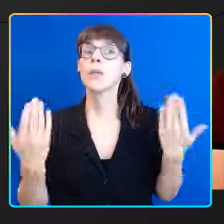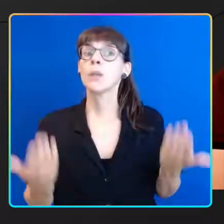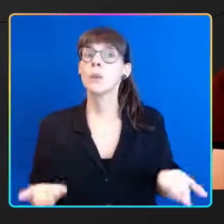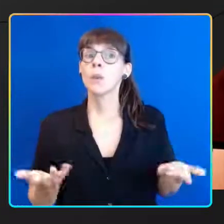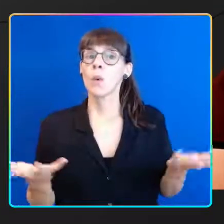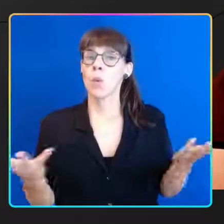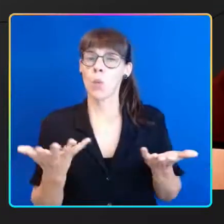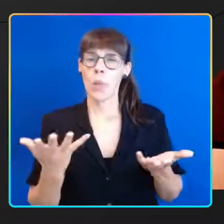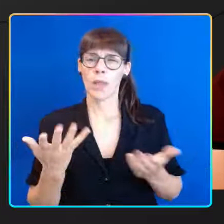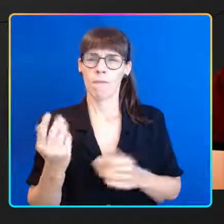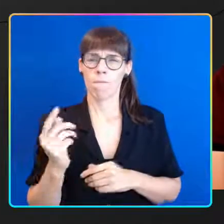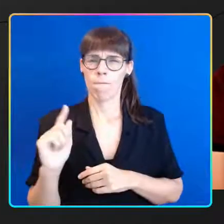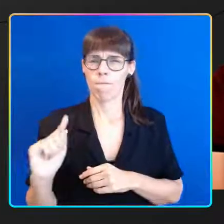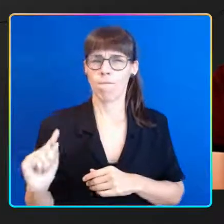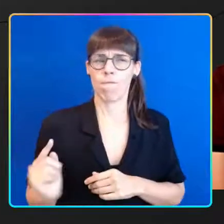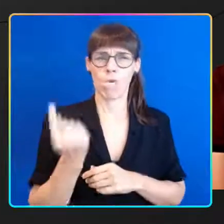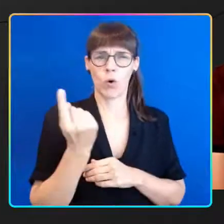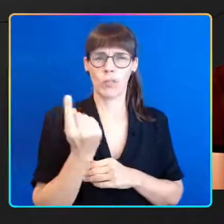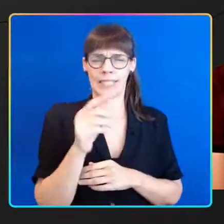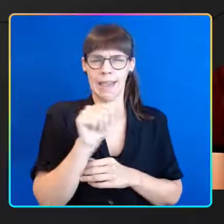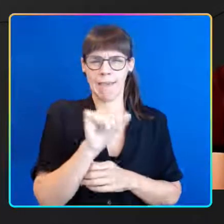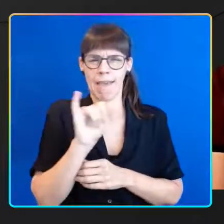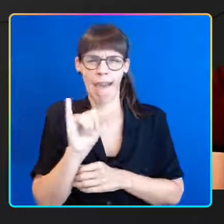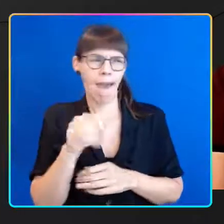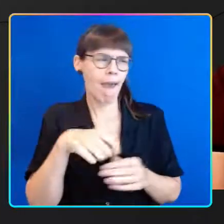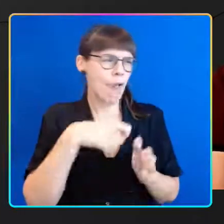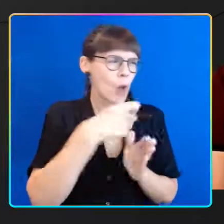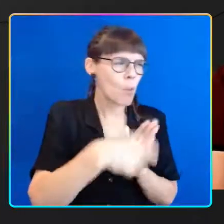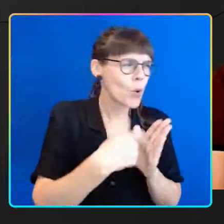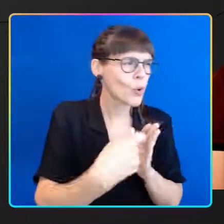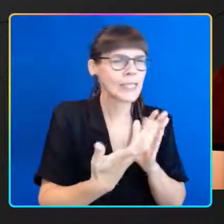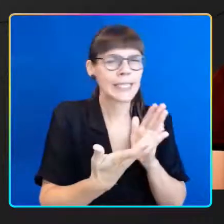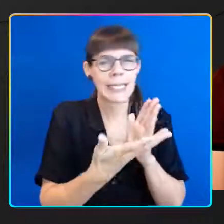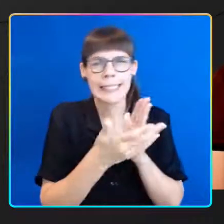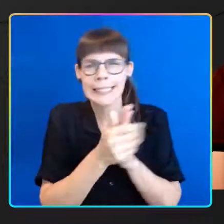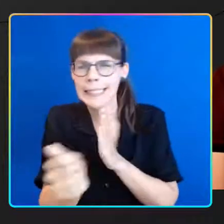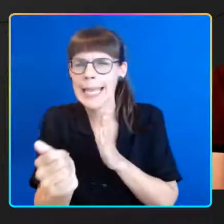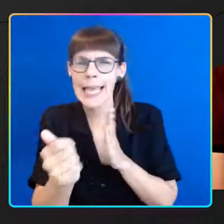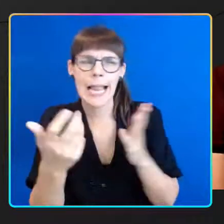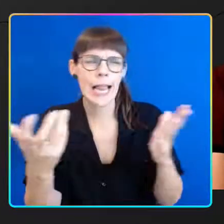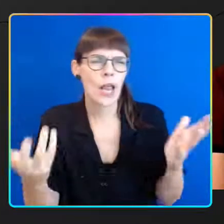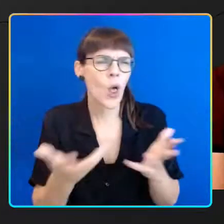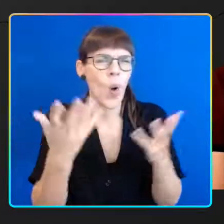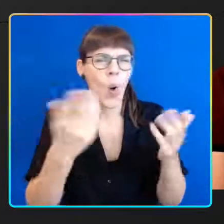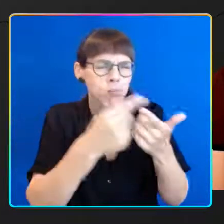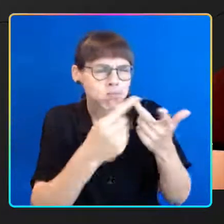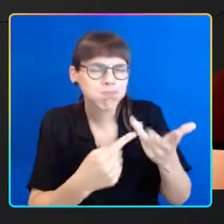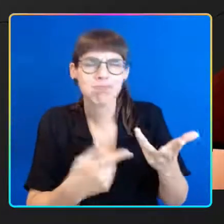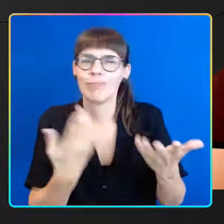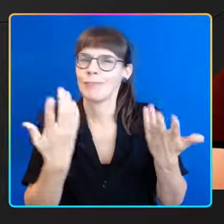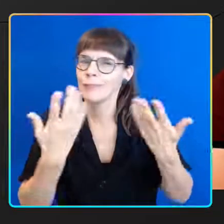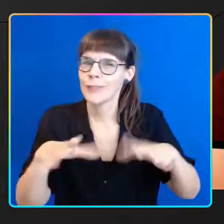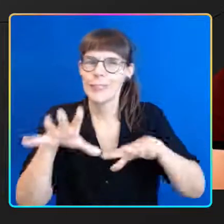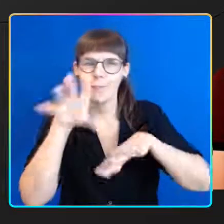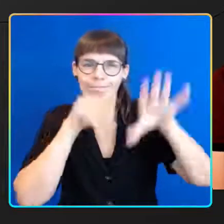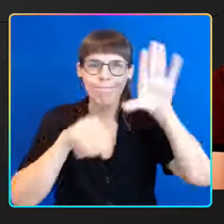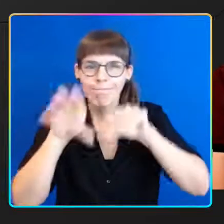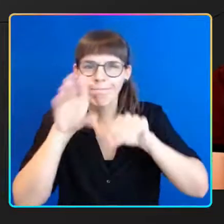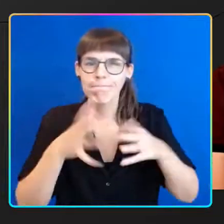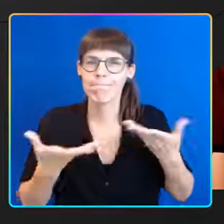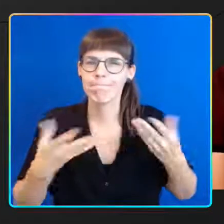AI item project skill you acquired or did?